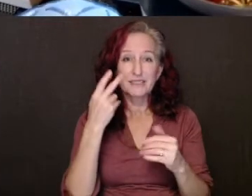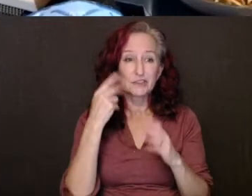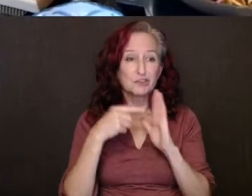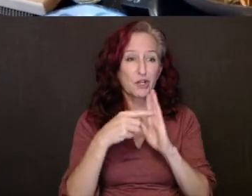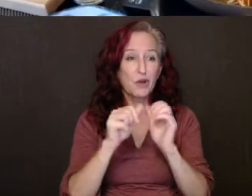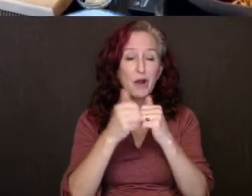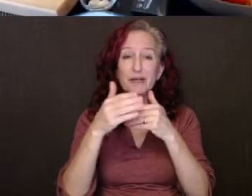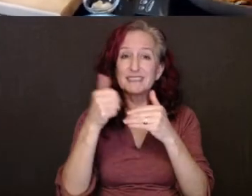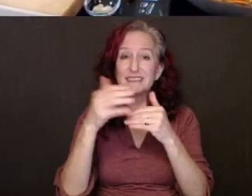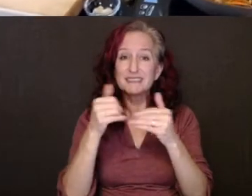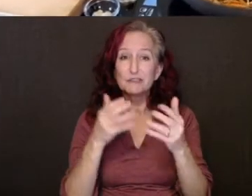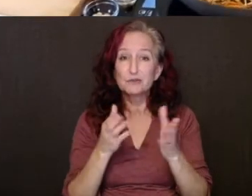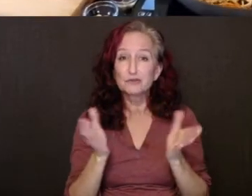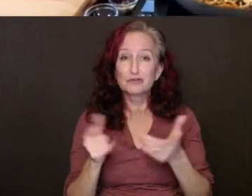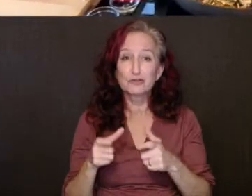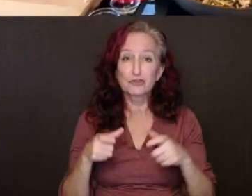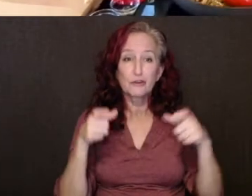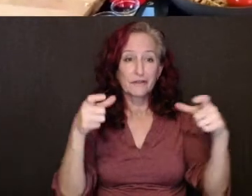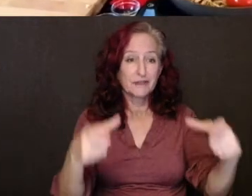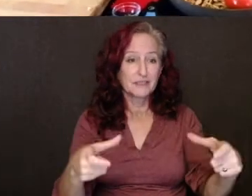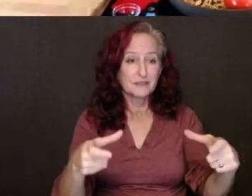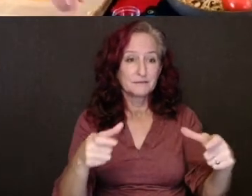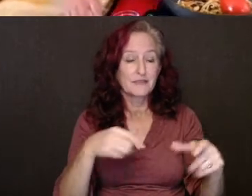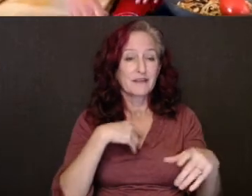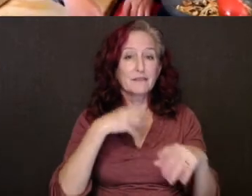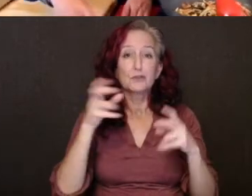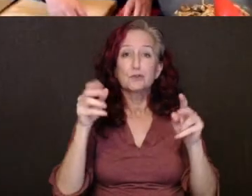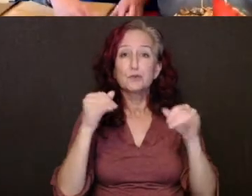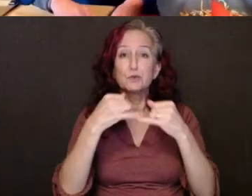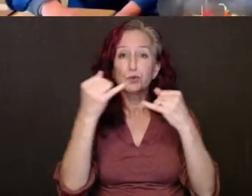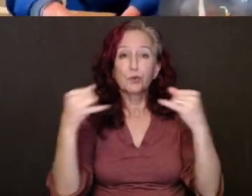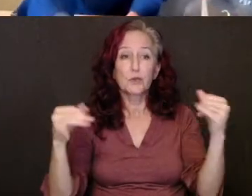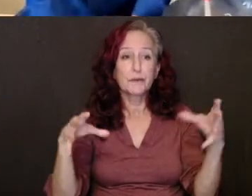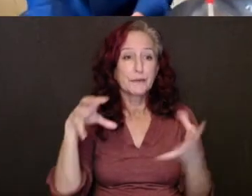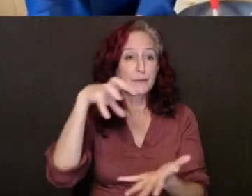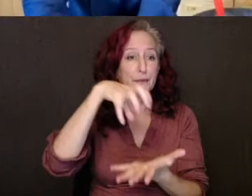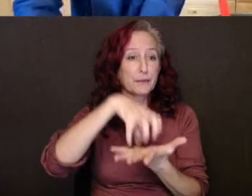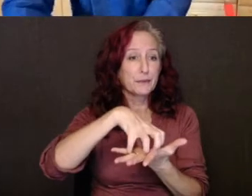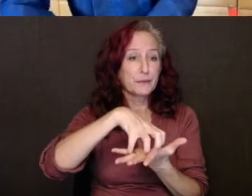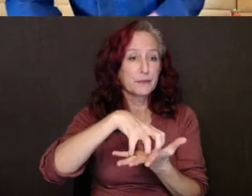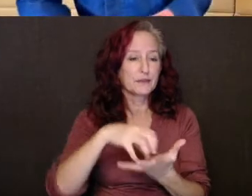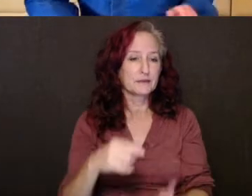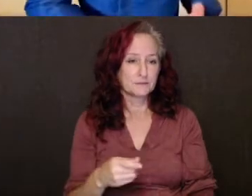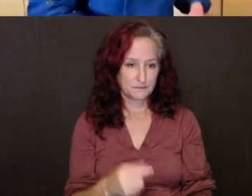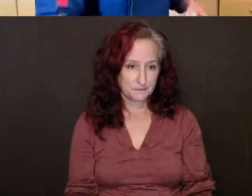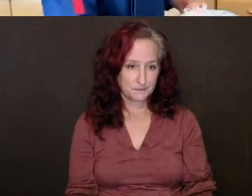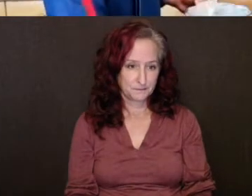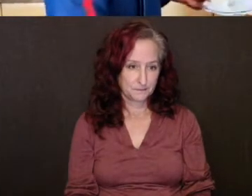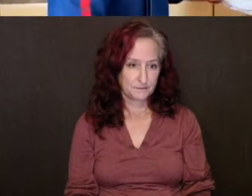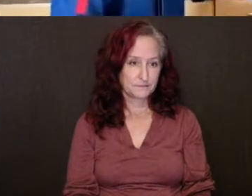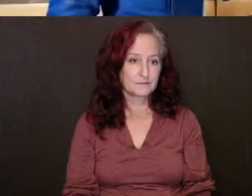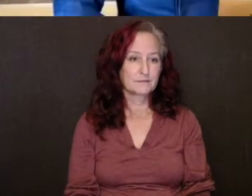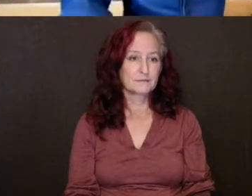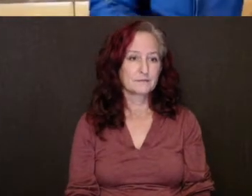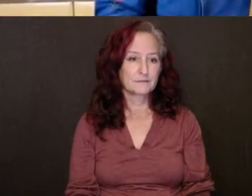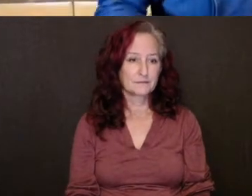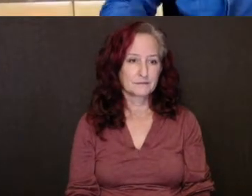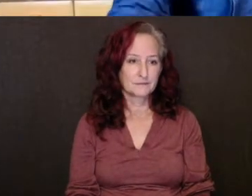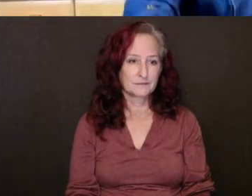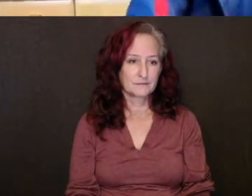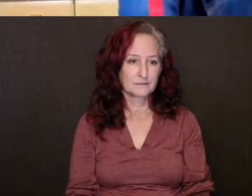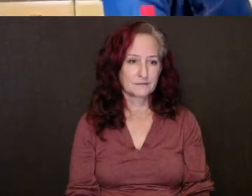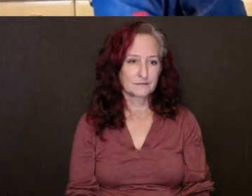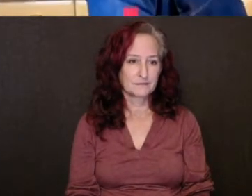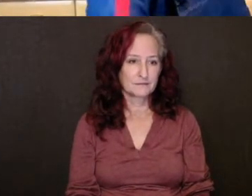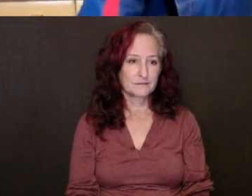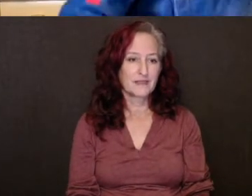about this is has texture contrast, and it tastes good, and everything is done. And I want to show you